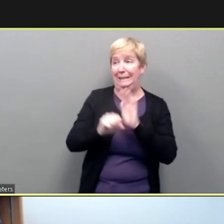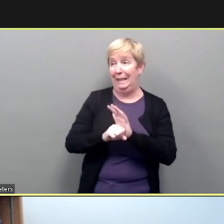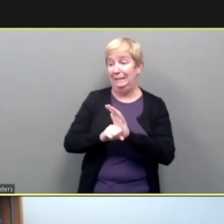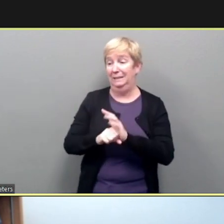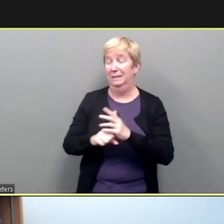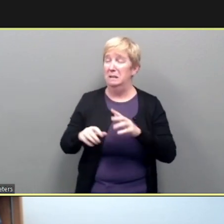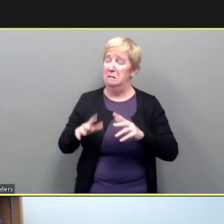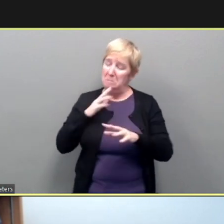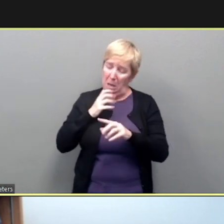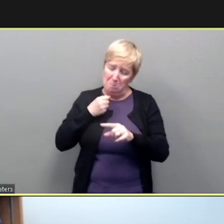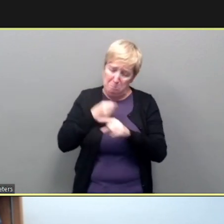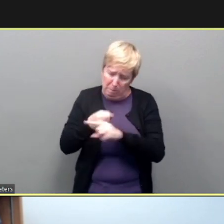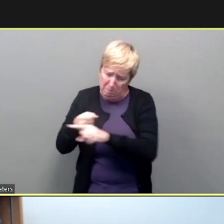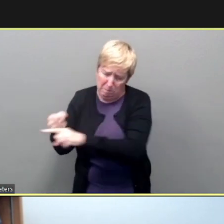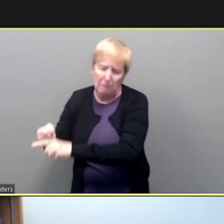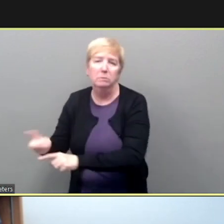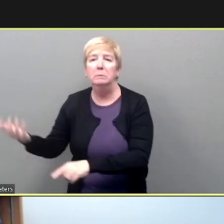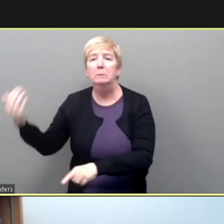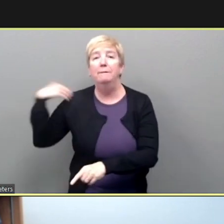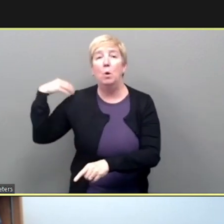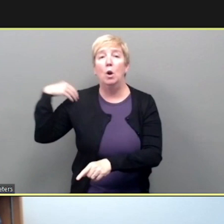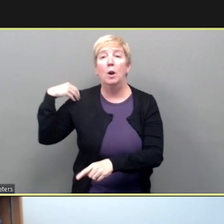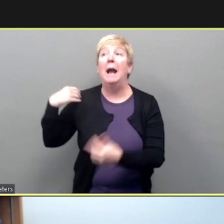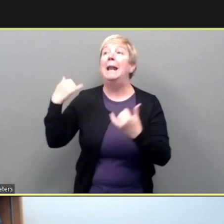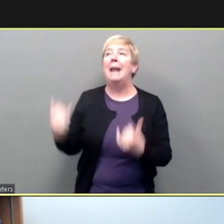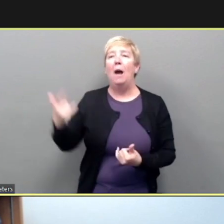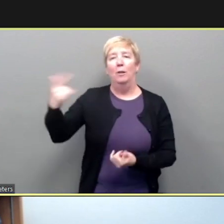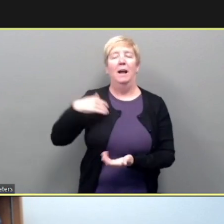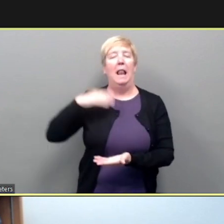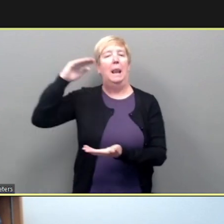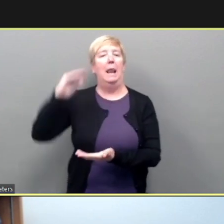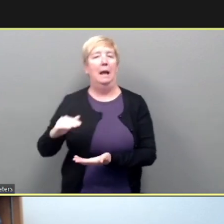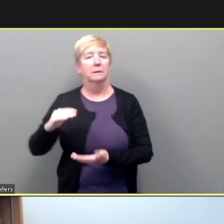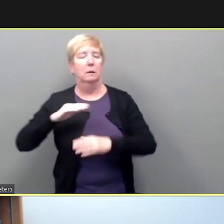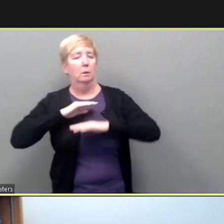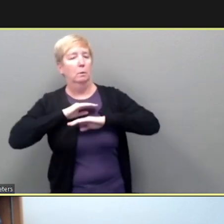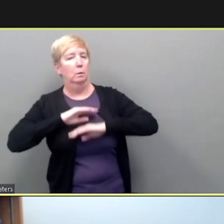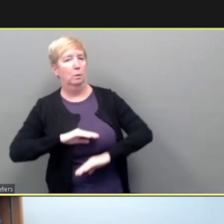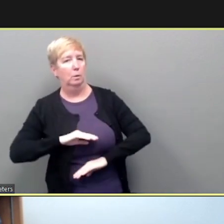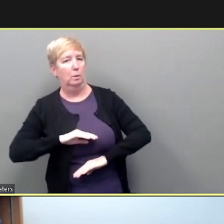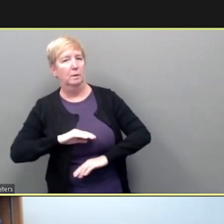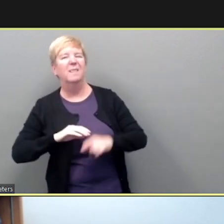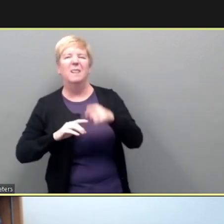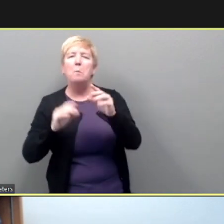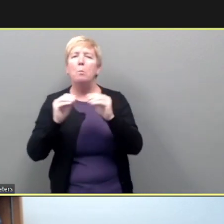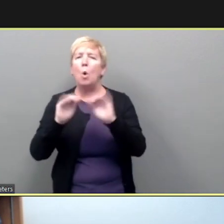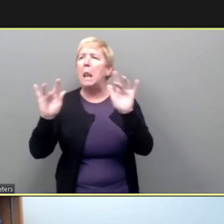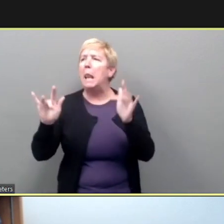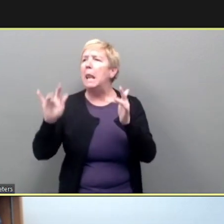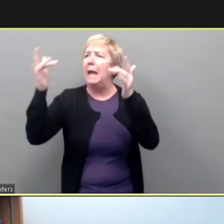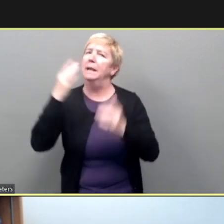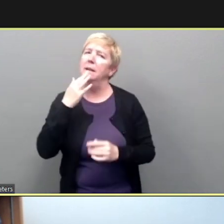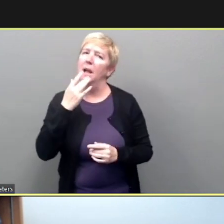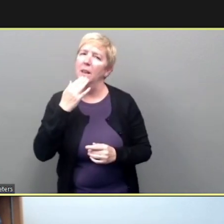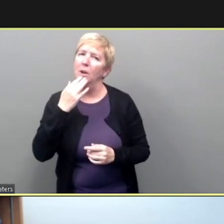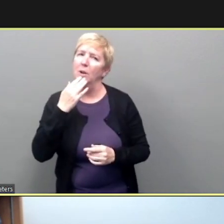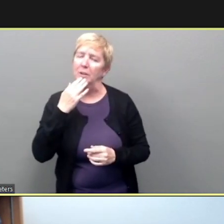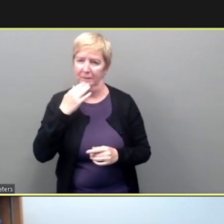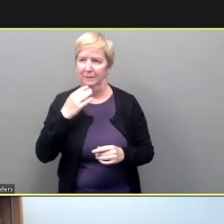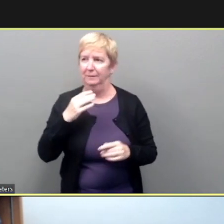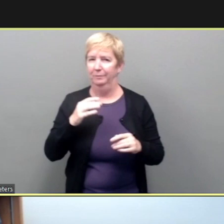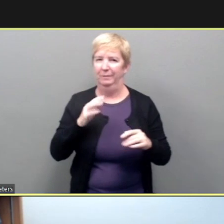ago are now seeing a reprieve, as you can see by the light colors on the map on the left-hand side of the